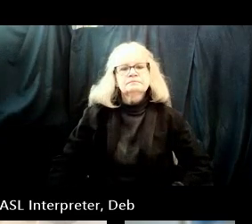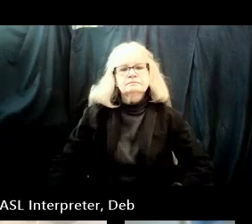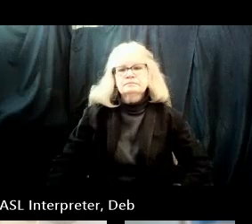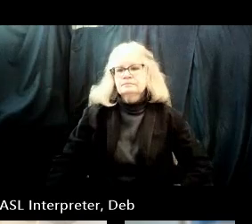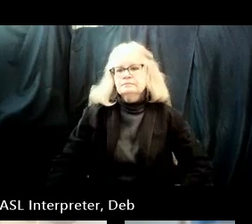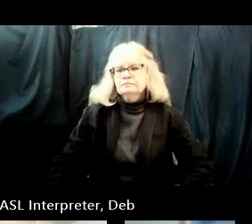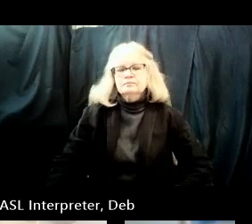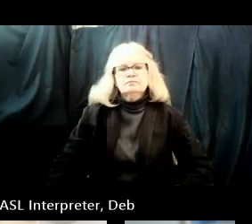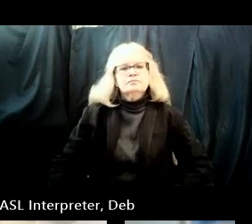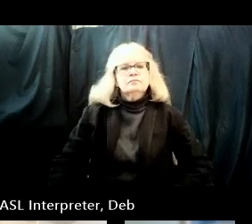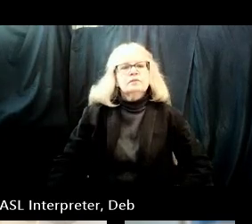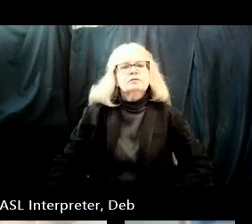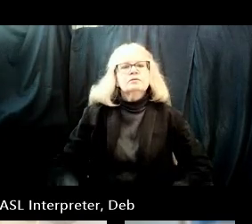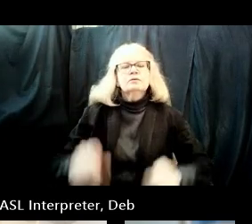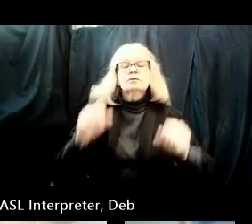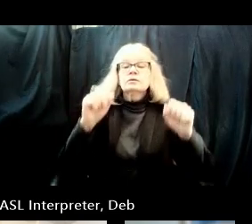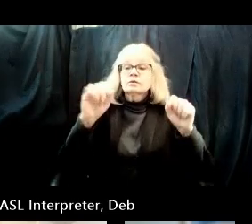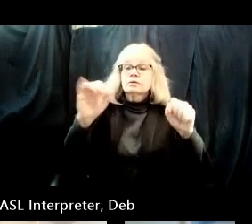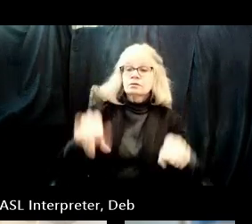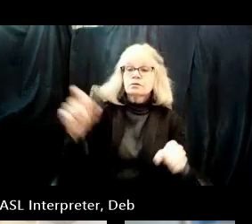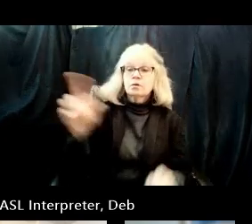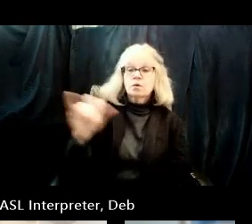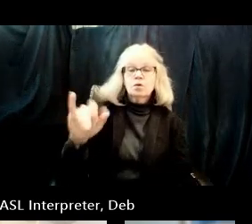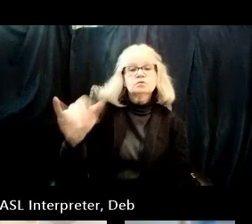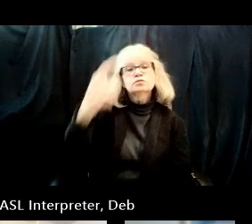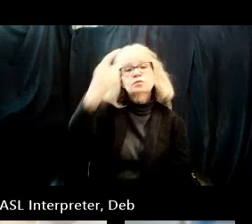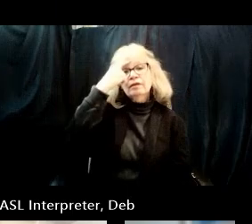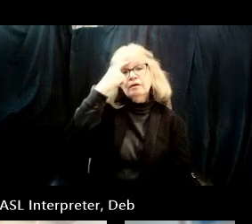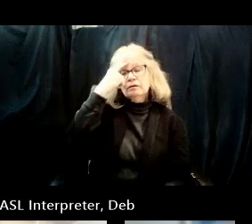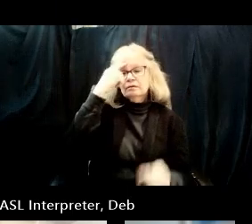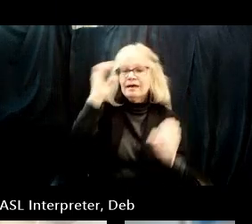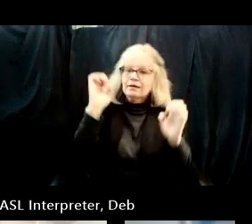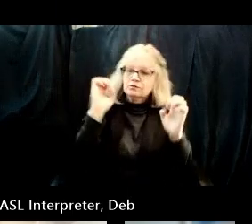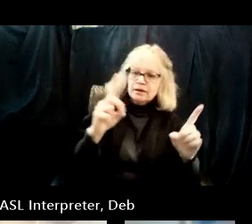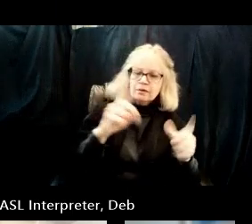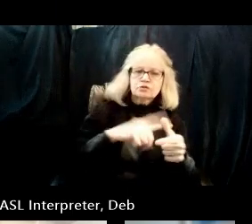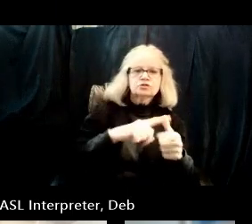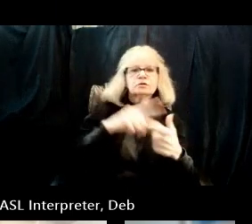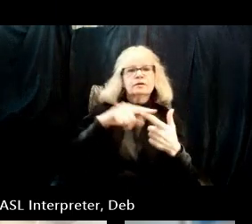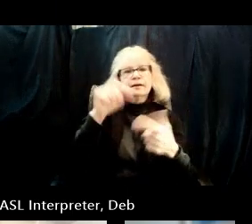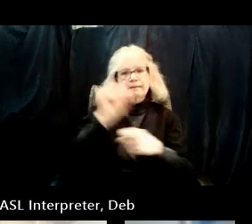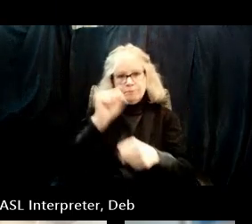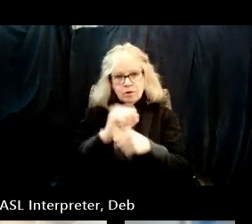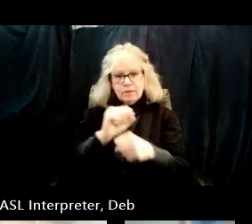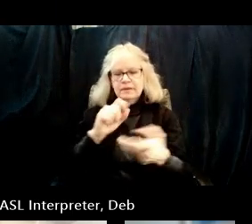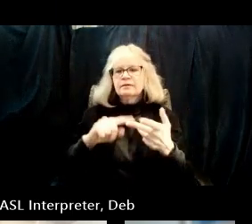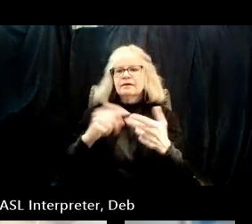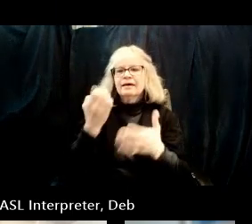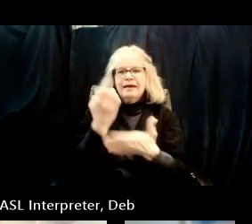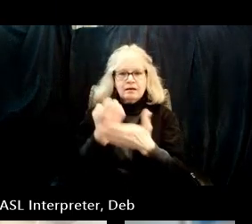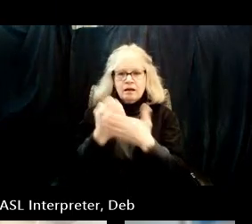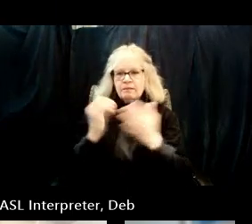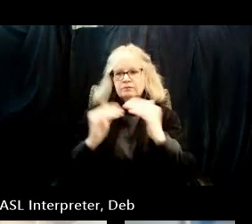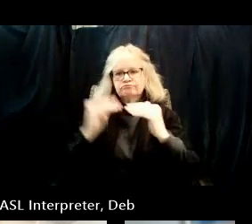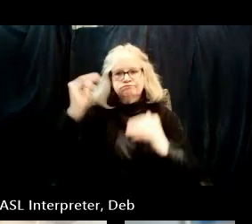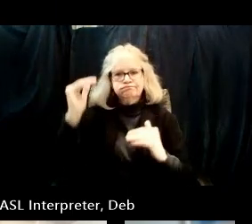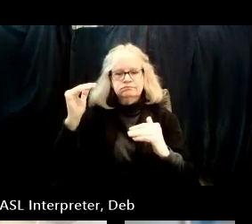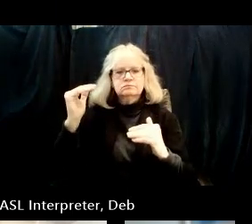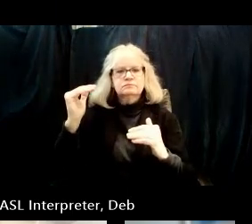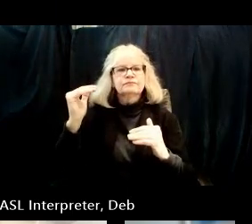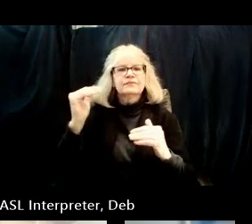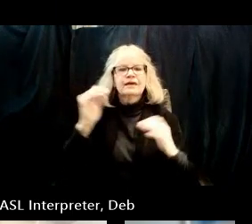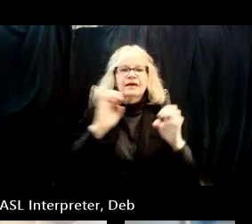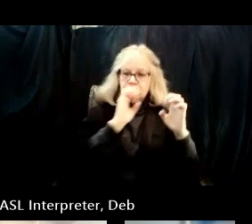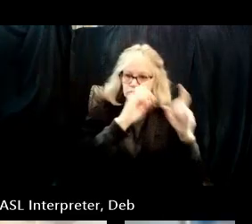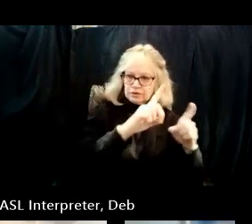We can also think about the importance of education, employment, and economic inequalities.